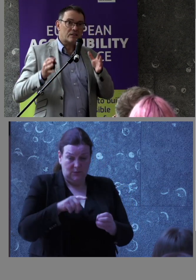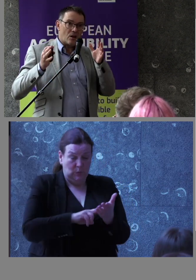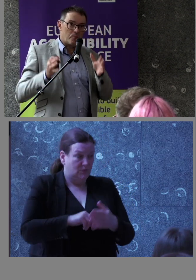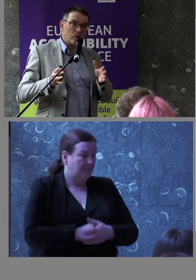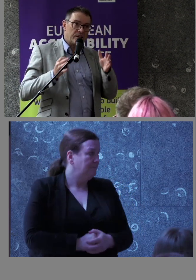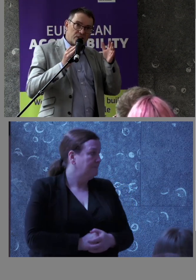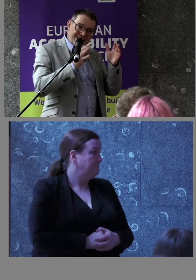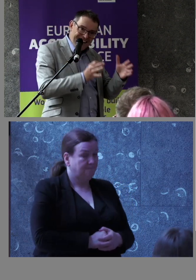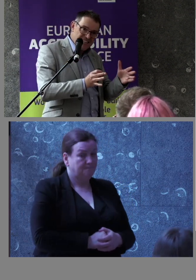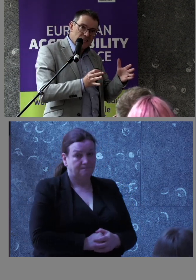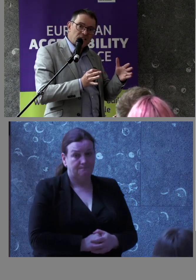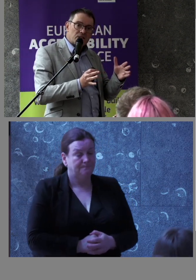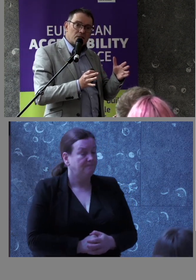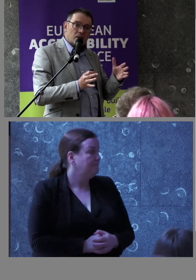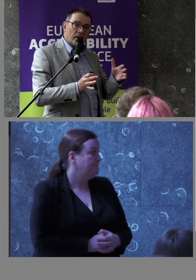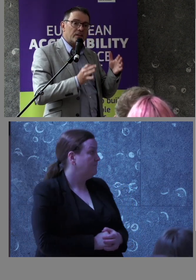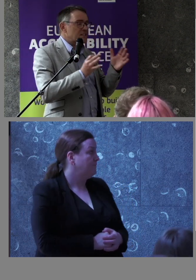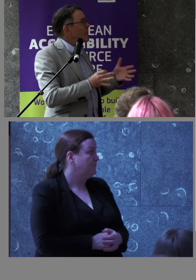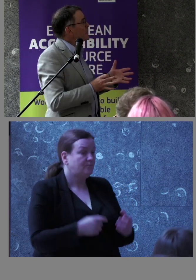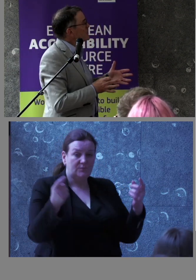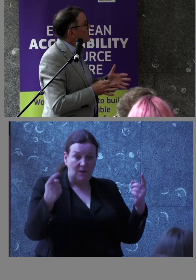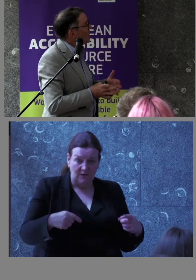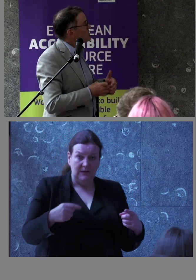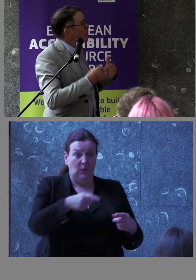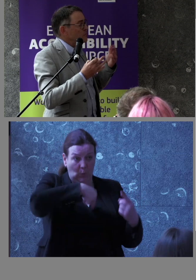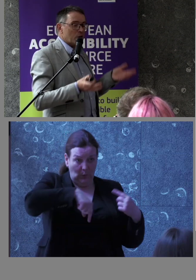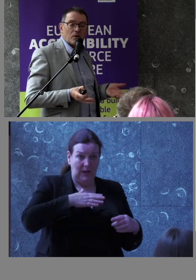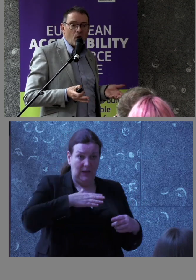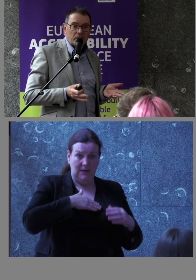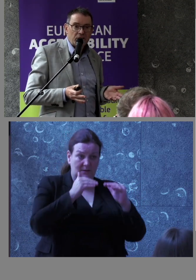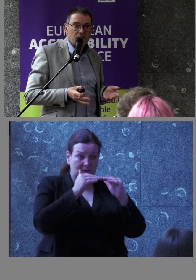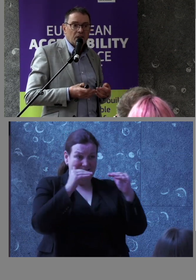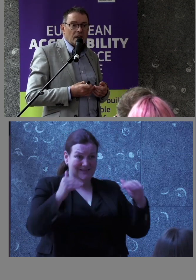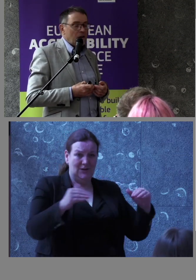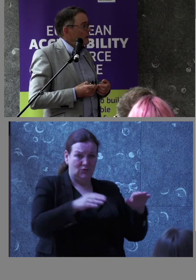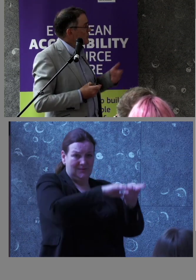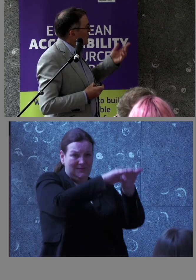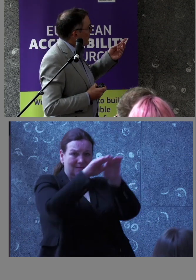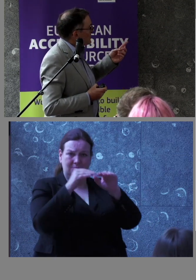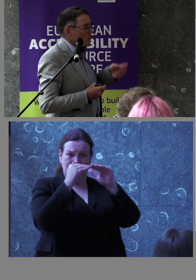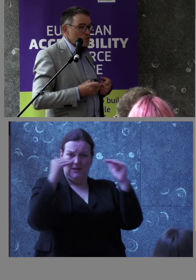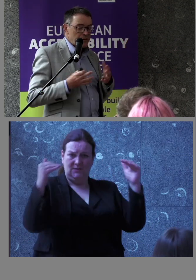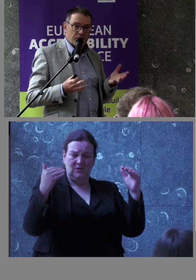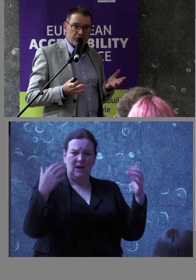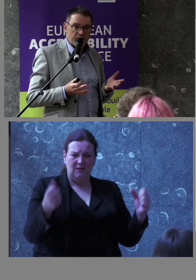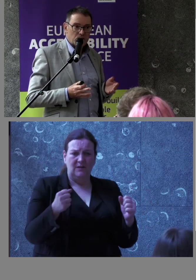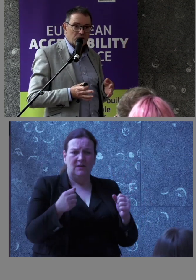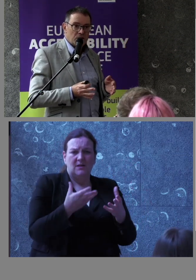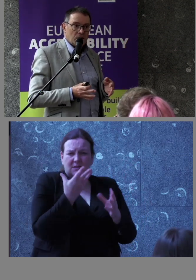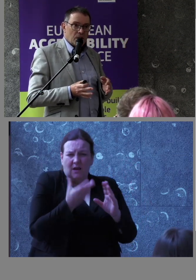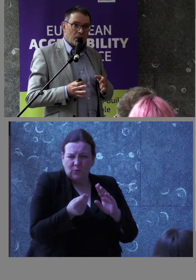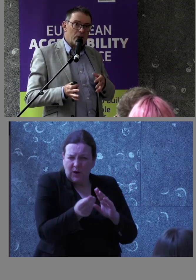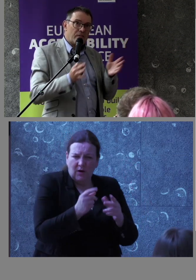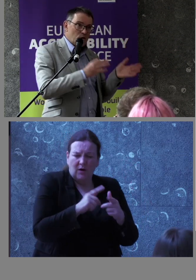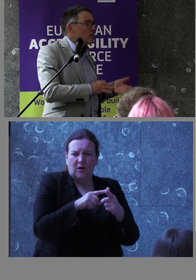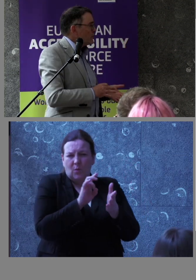we're building things with standard components, we get user familiarity. That cuts down training costs, enhanced usability, makes